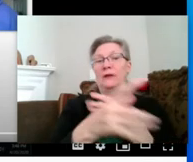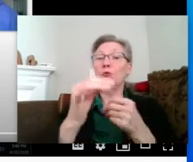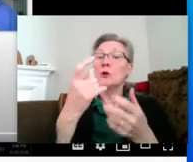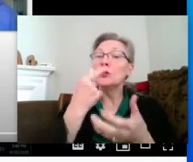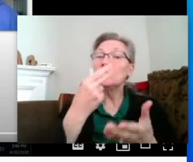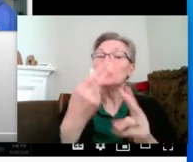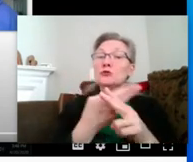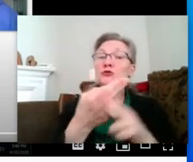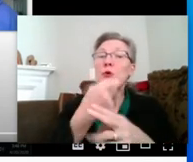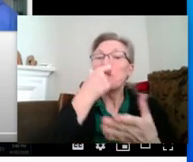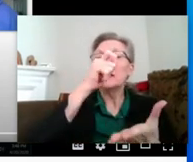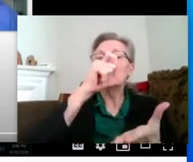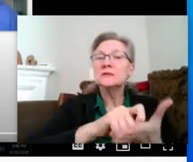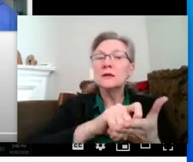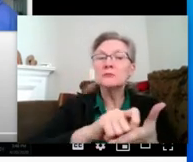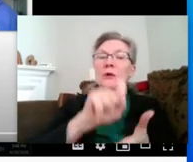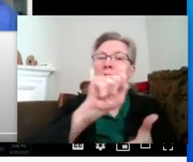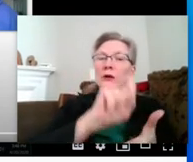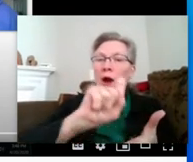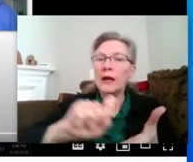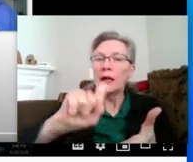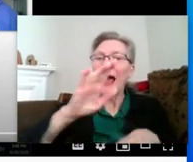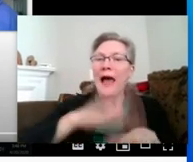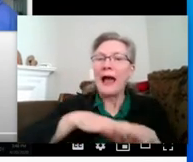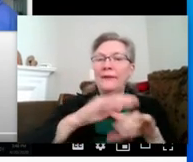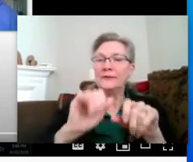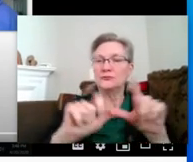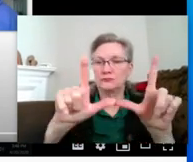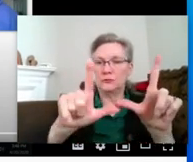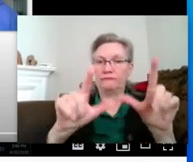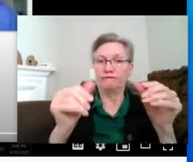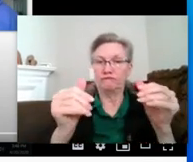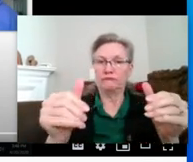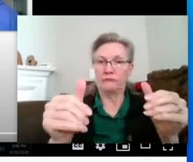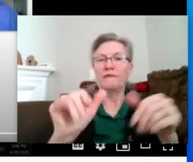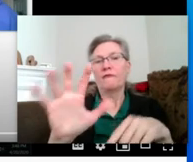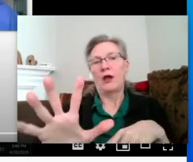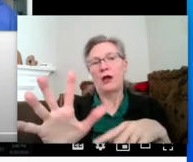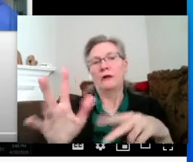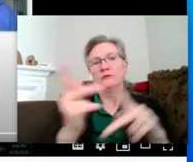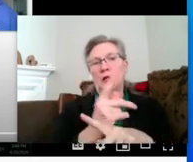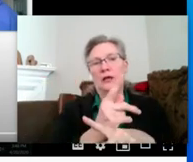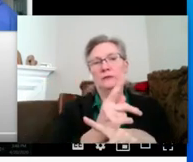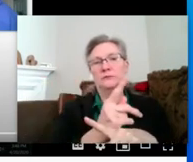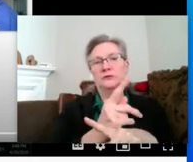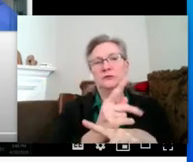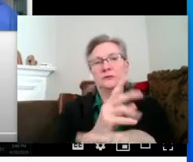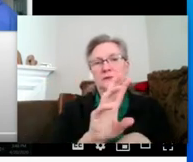pencil tool, so you can do maybe some multiplications. I want to do 5 times,